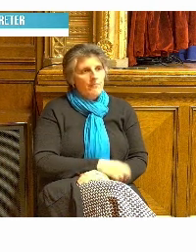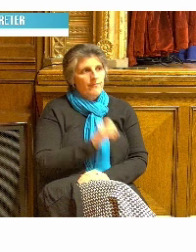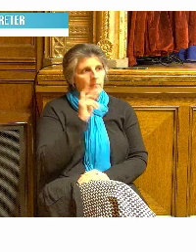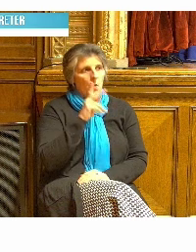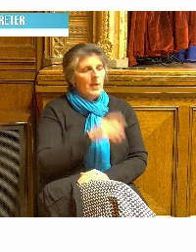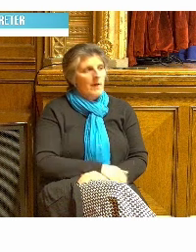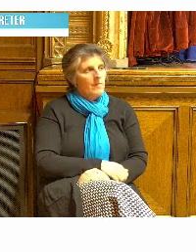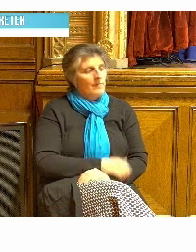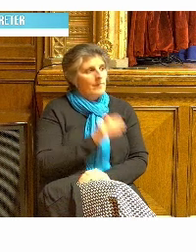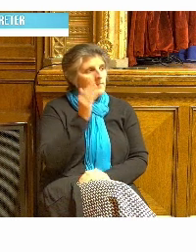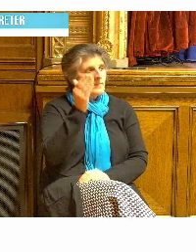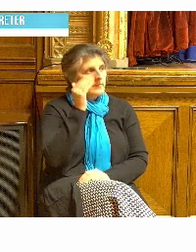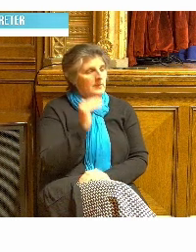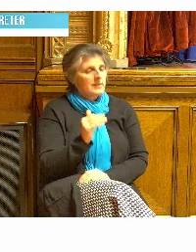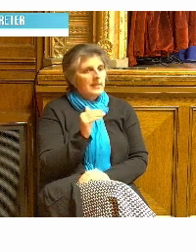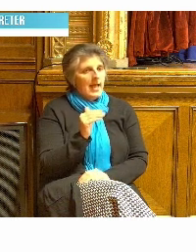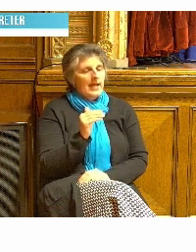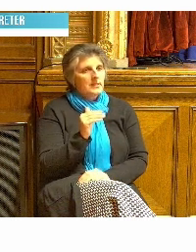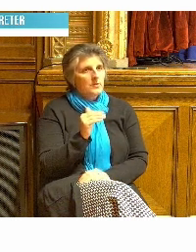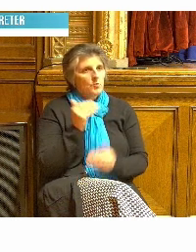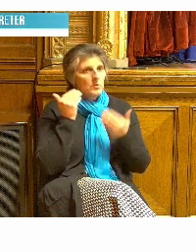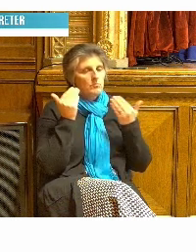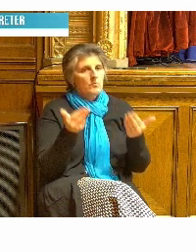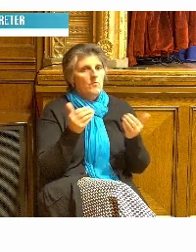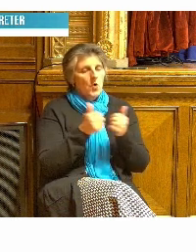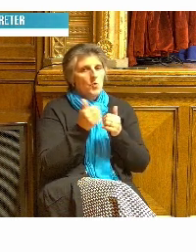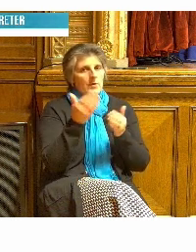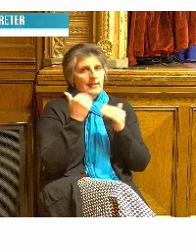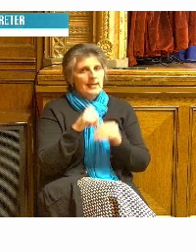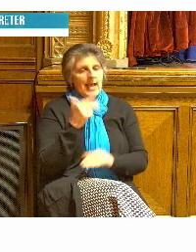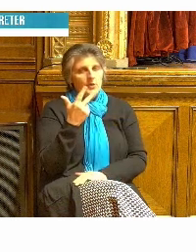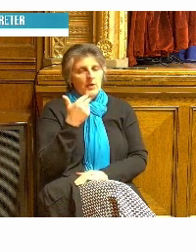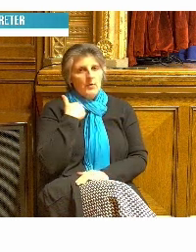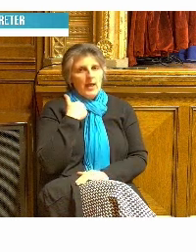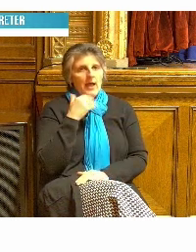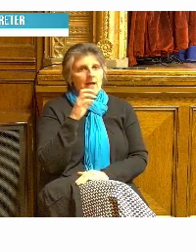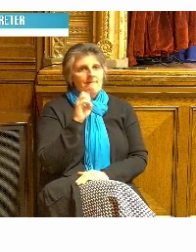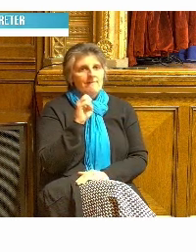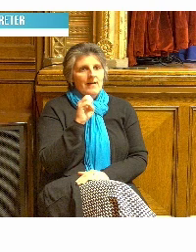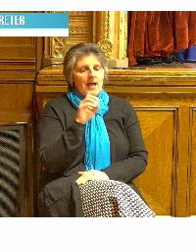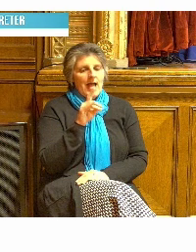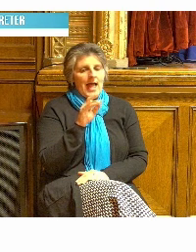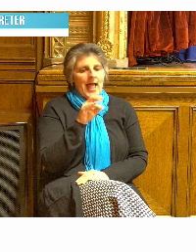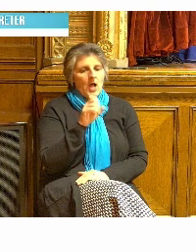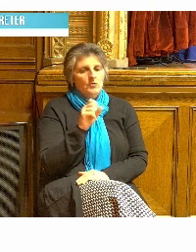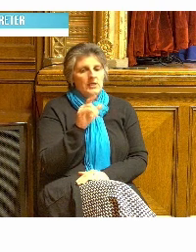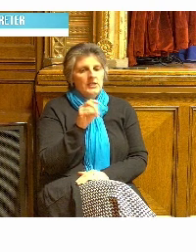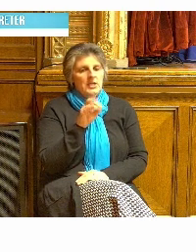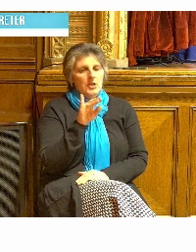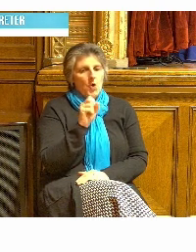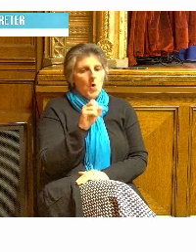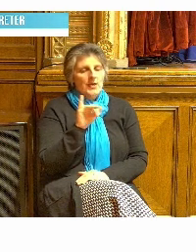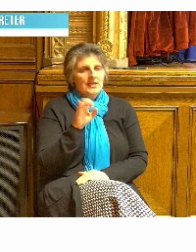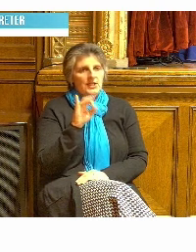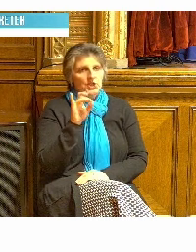Okay. Next, we're going to move forward with the next three. We have Eldris Dolores Jackson,